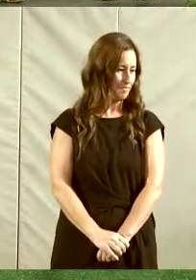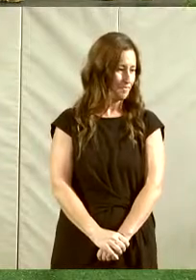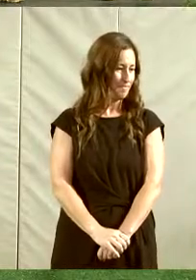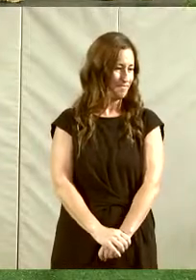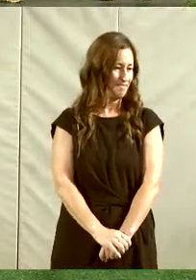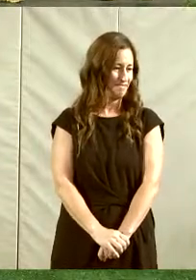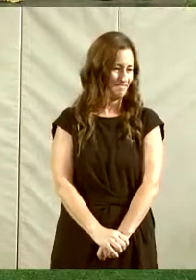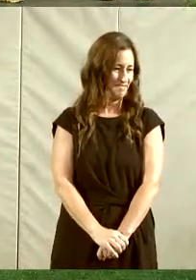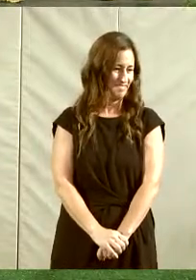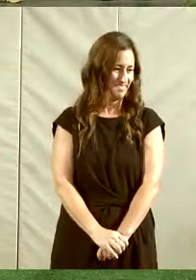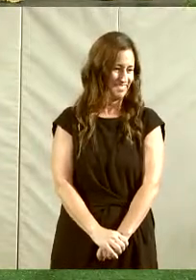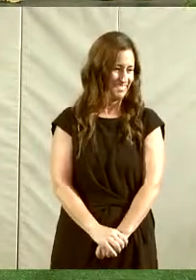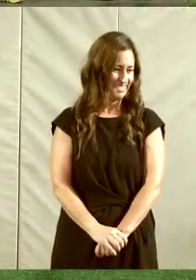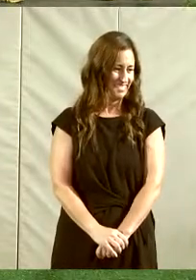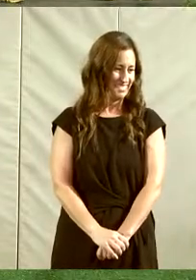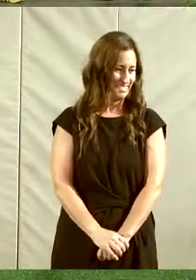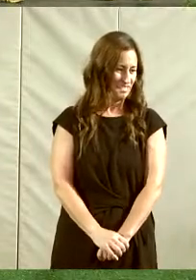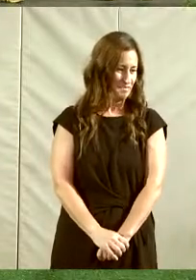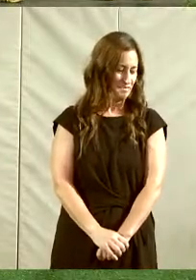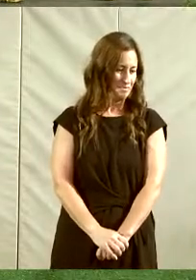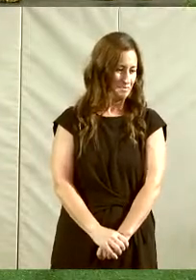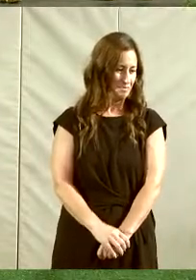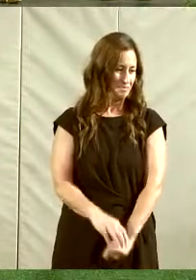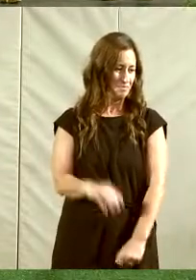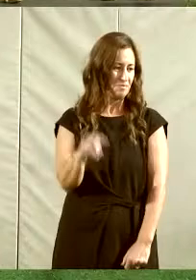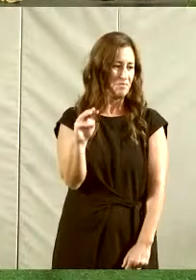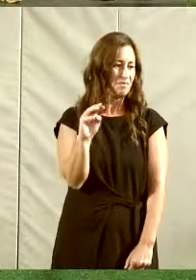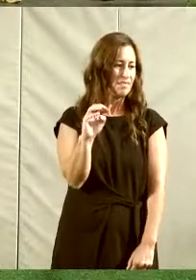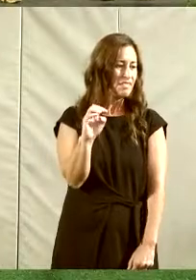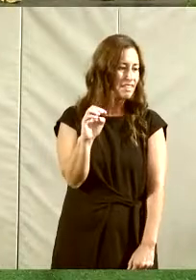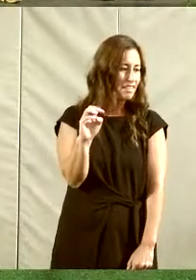Alia Gabriel Martinez.